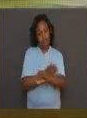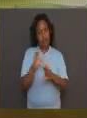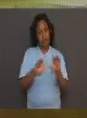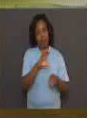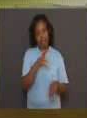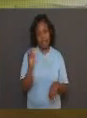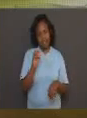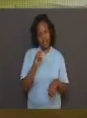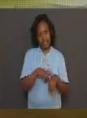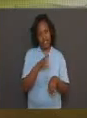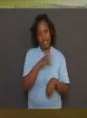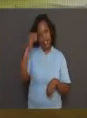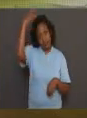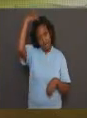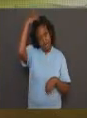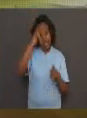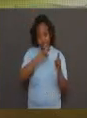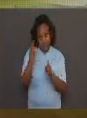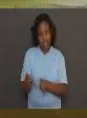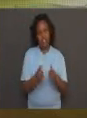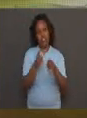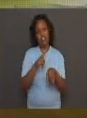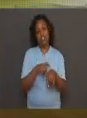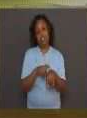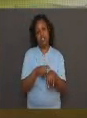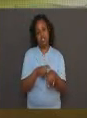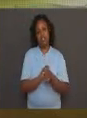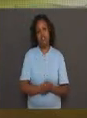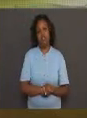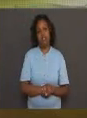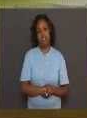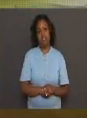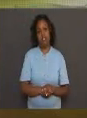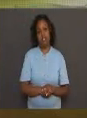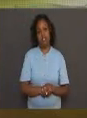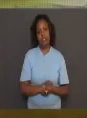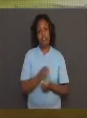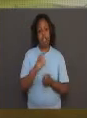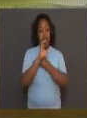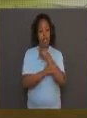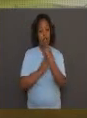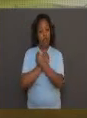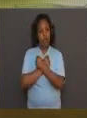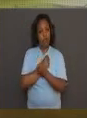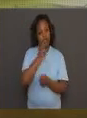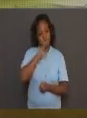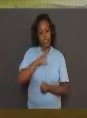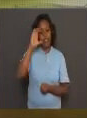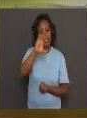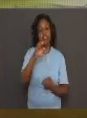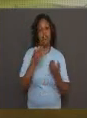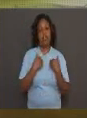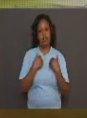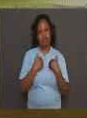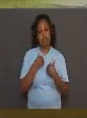strategies of the government. It is also the duty of patriots to respect